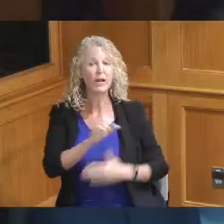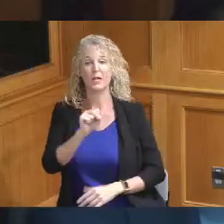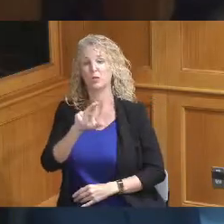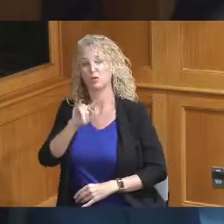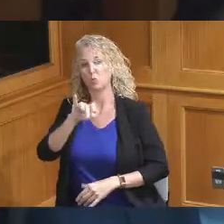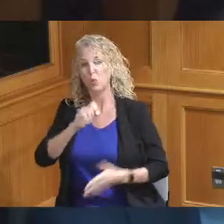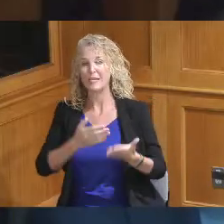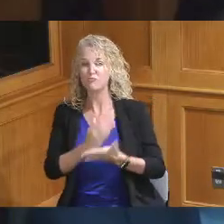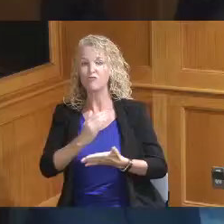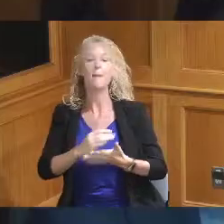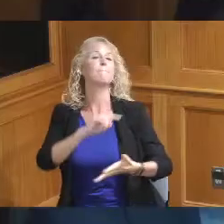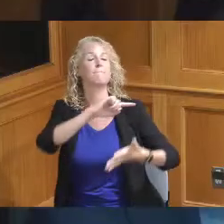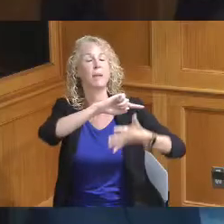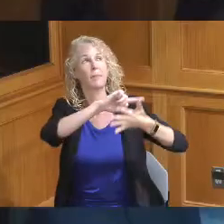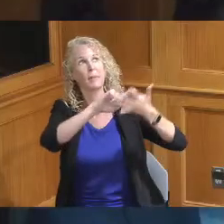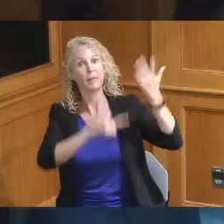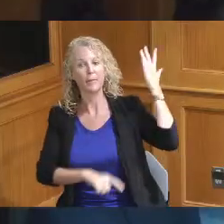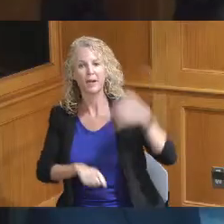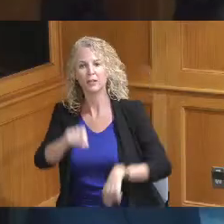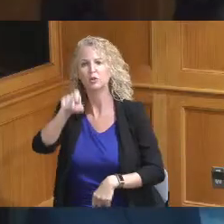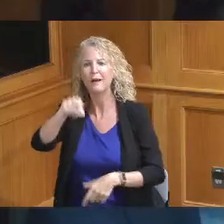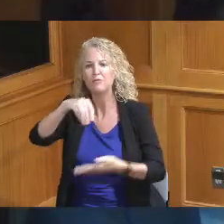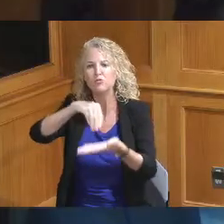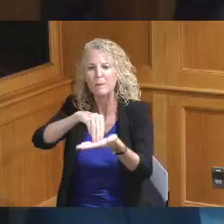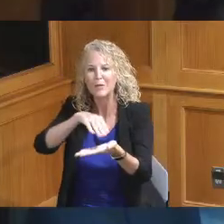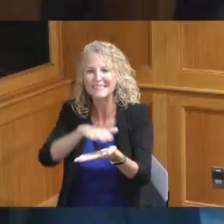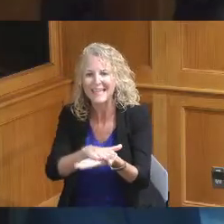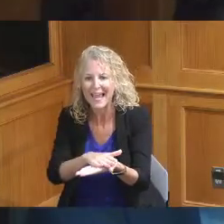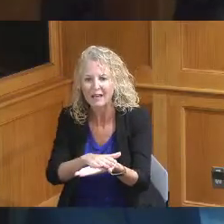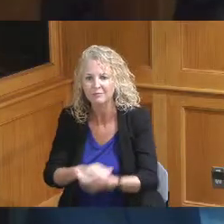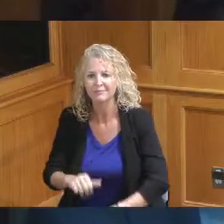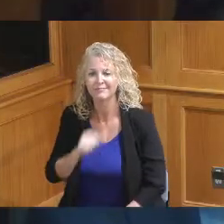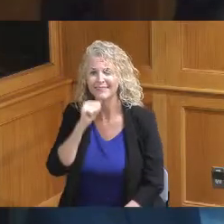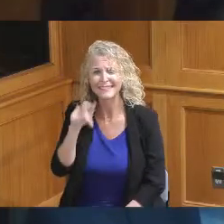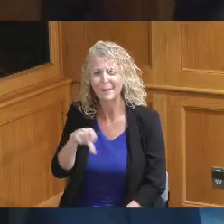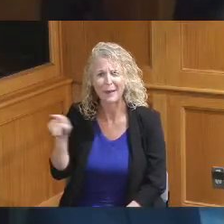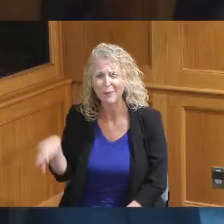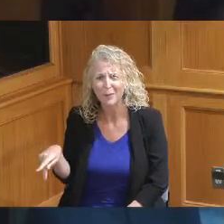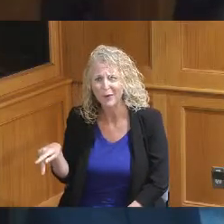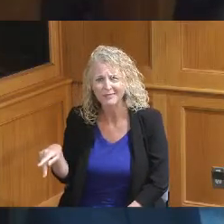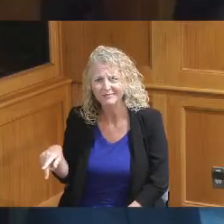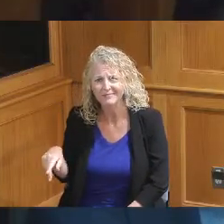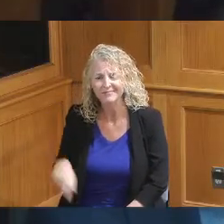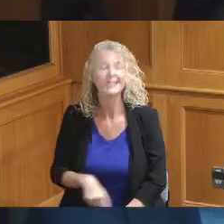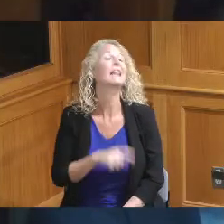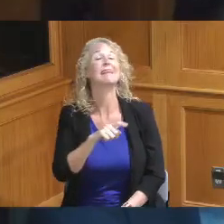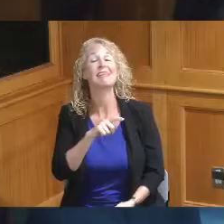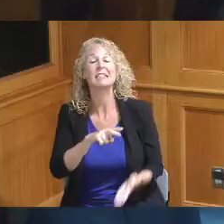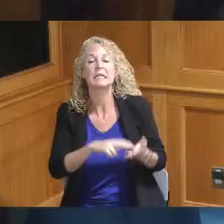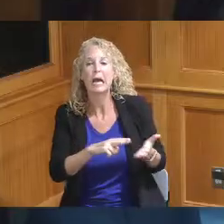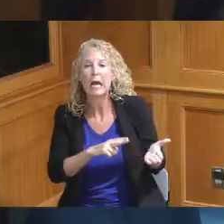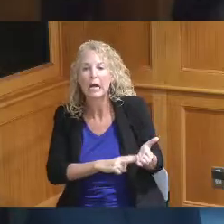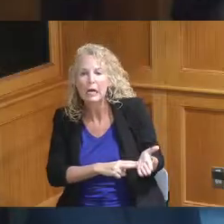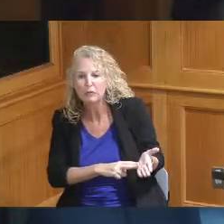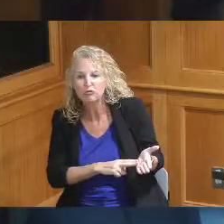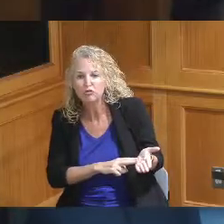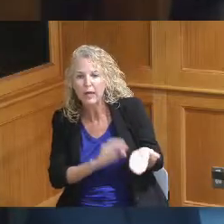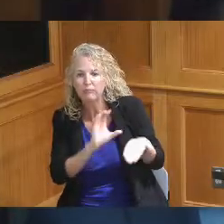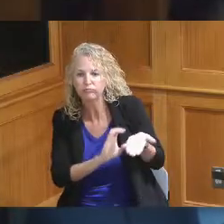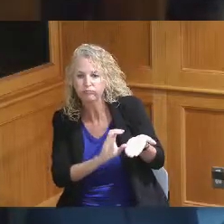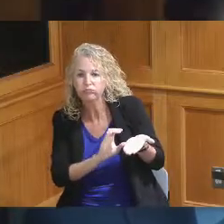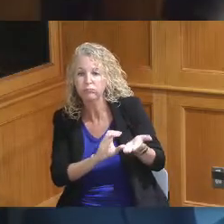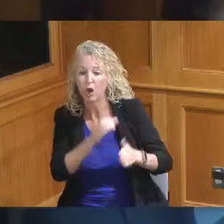rights. All this got to be put in writing. This ain't a PowerPoint. This is all in writing.